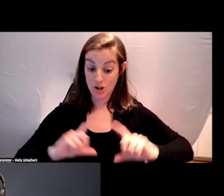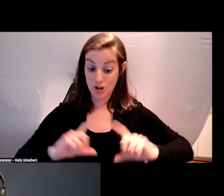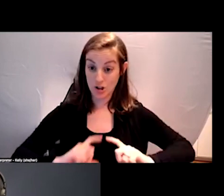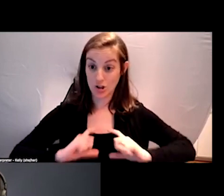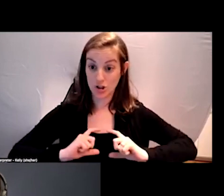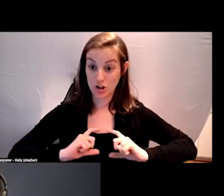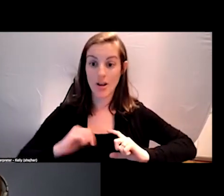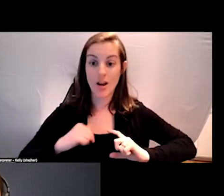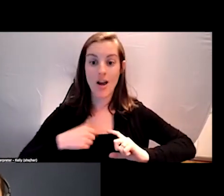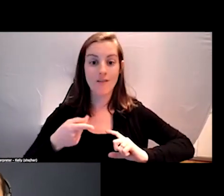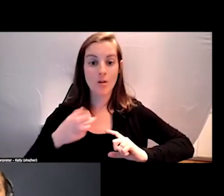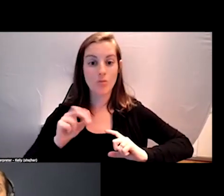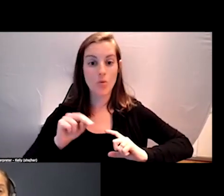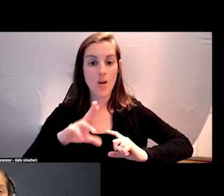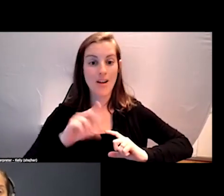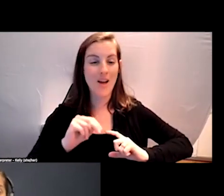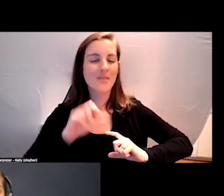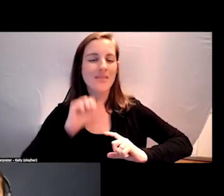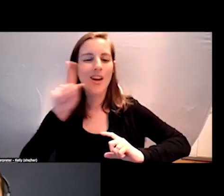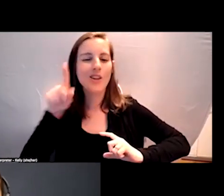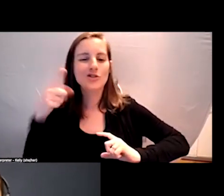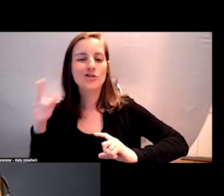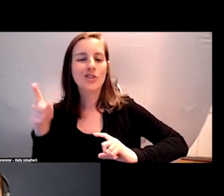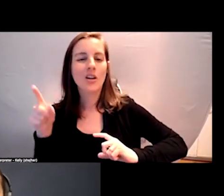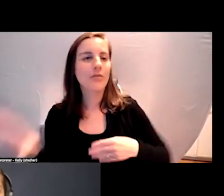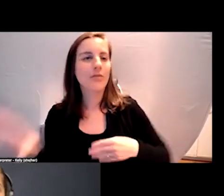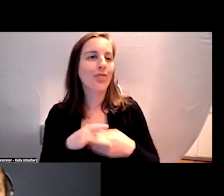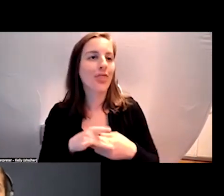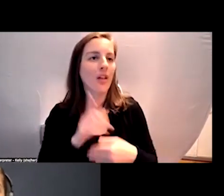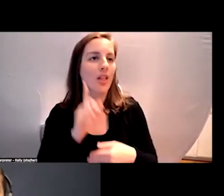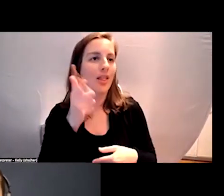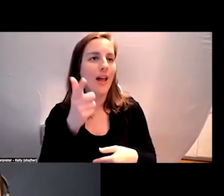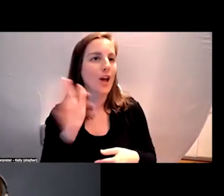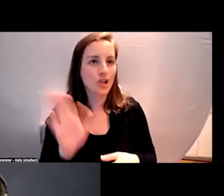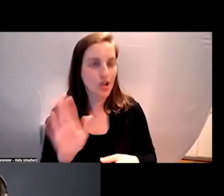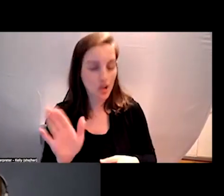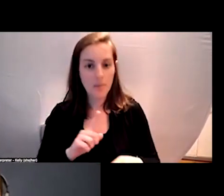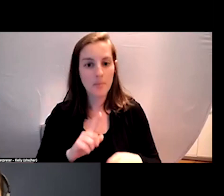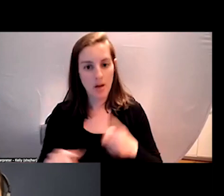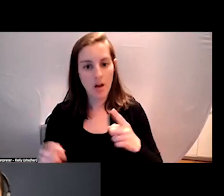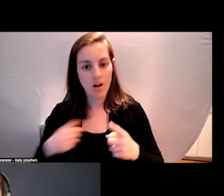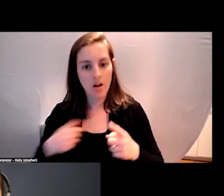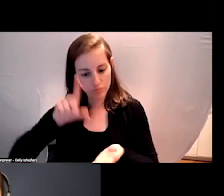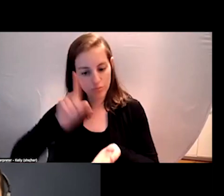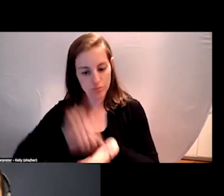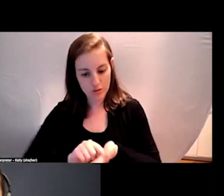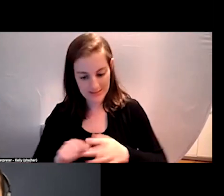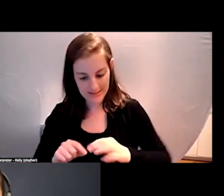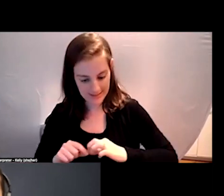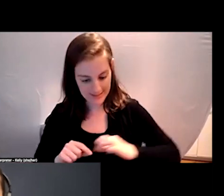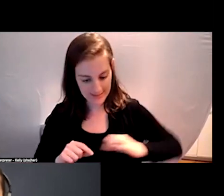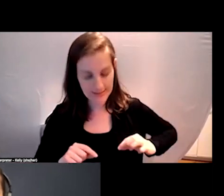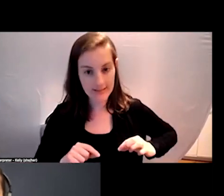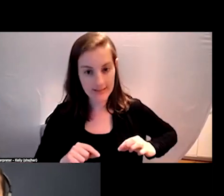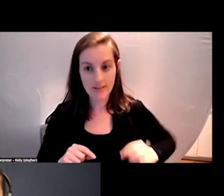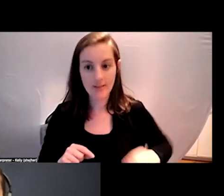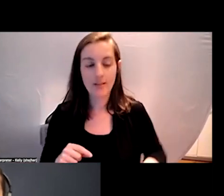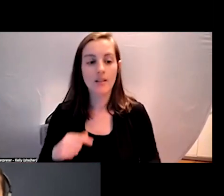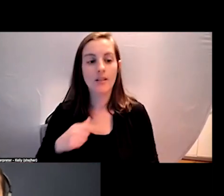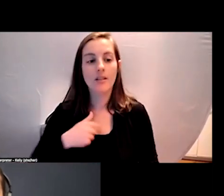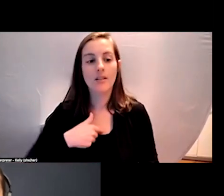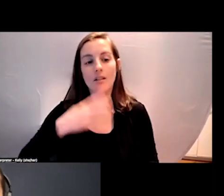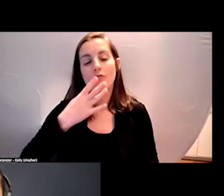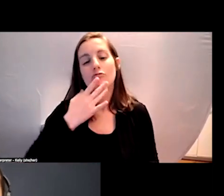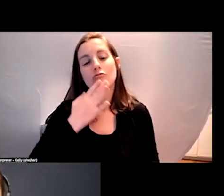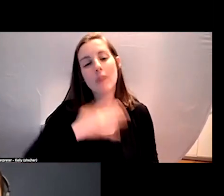but actually like on someone's badge. If, that shows an organizational commitment. The rainbow flag sticker is one thing,